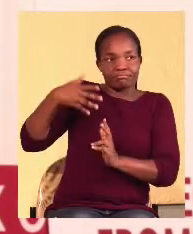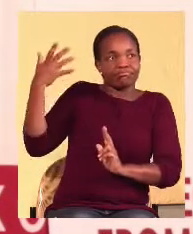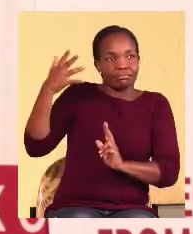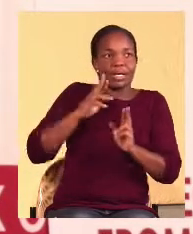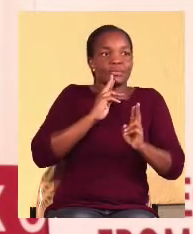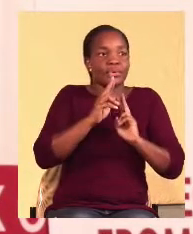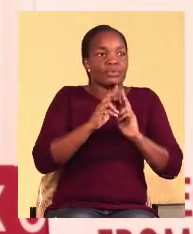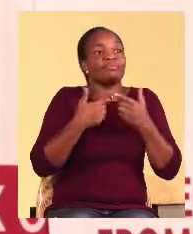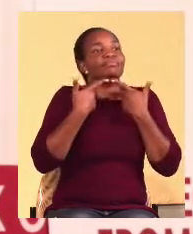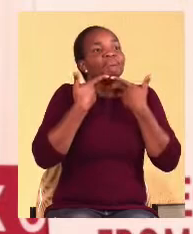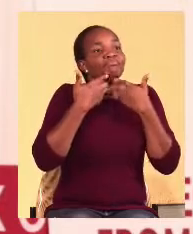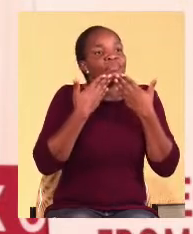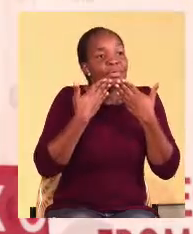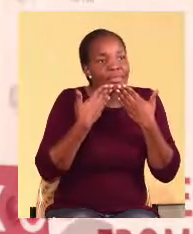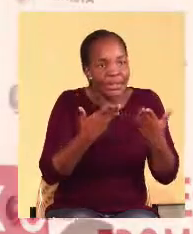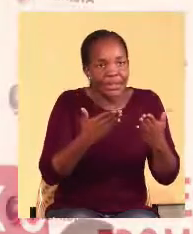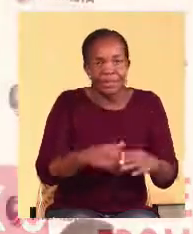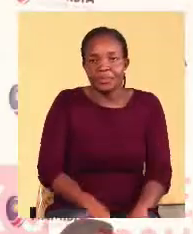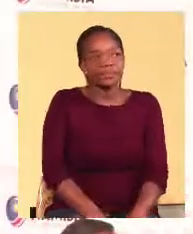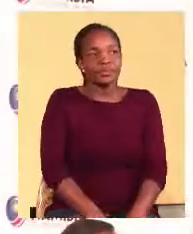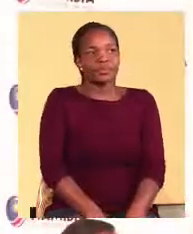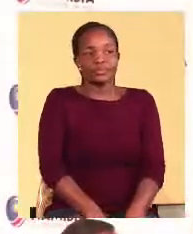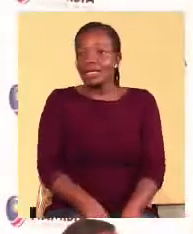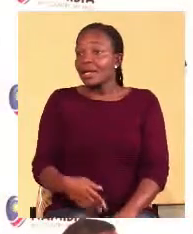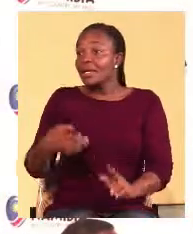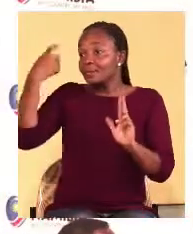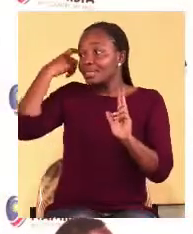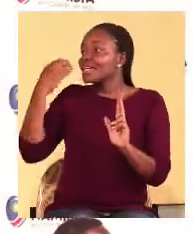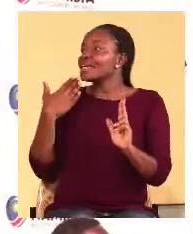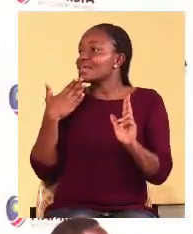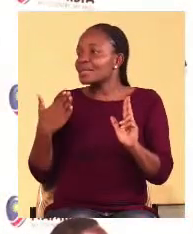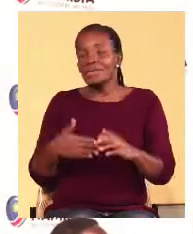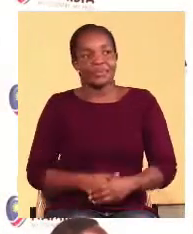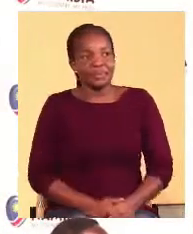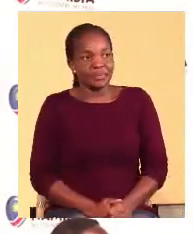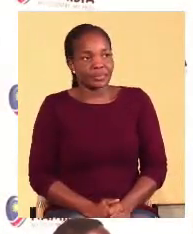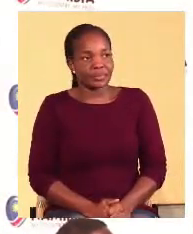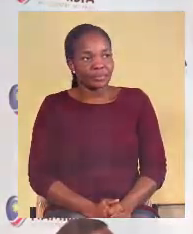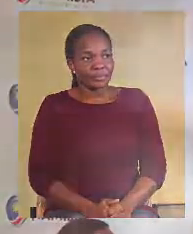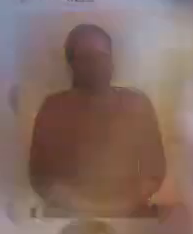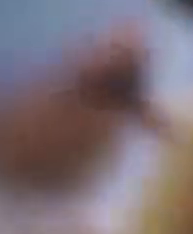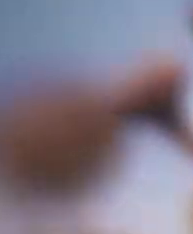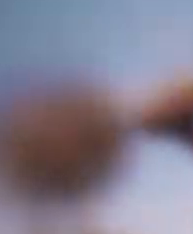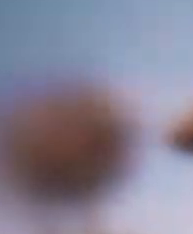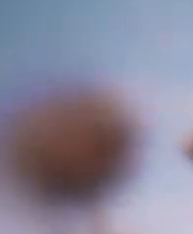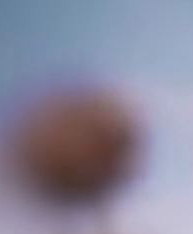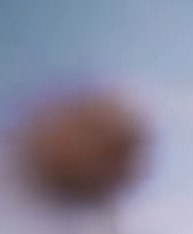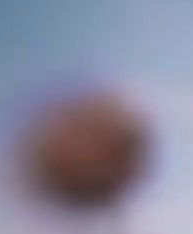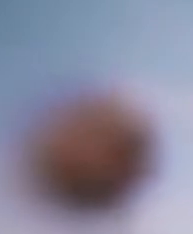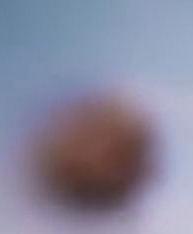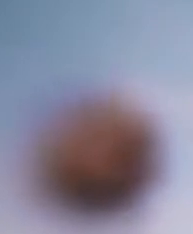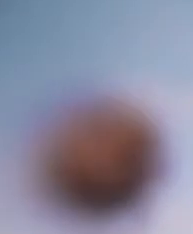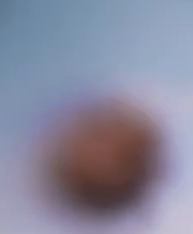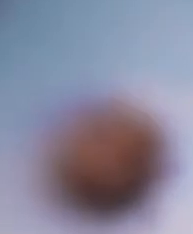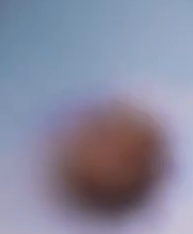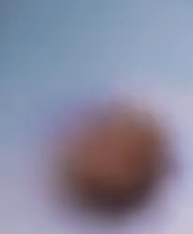I thank you. Thank you very much, Comrade Minister. Maybe I must also just clarify that...